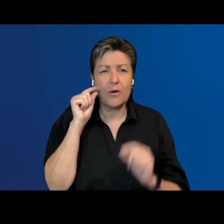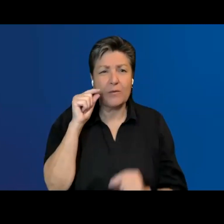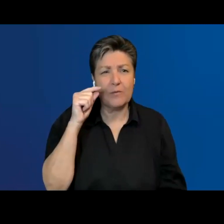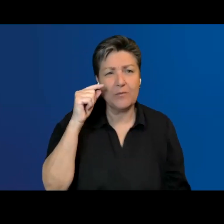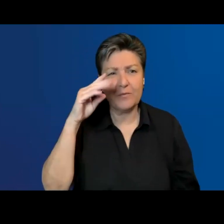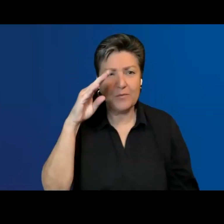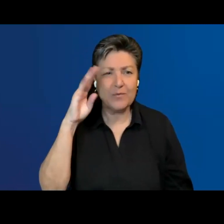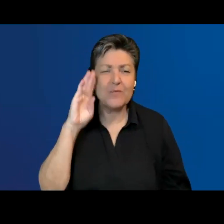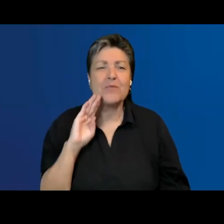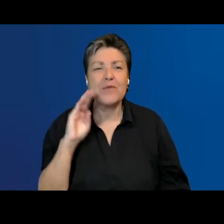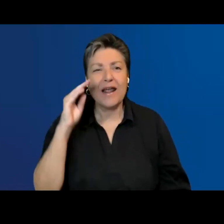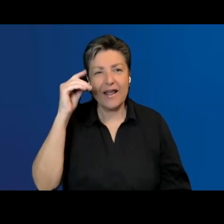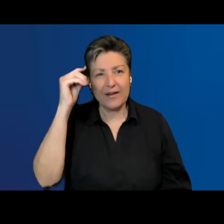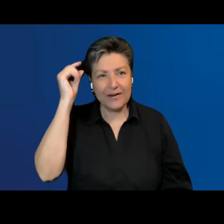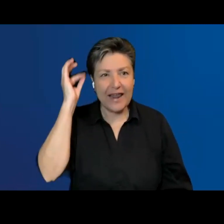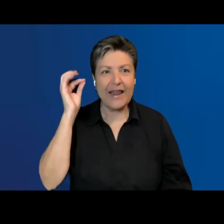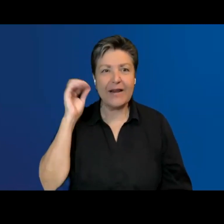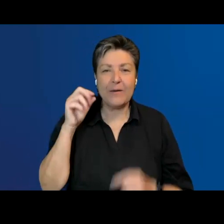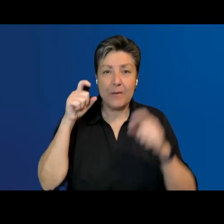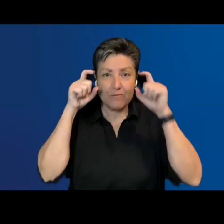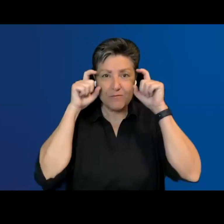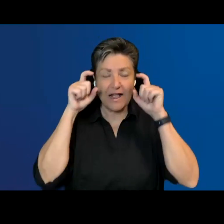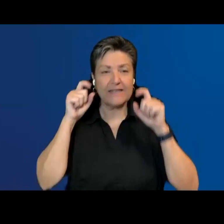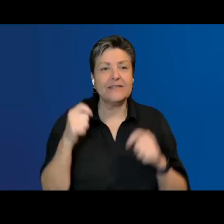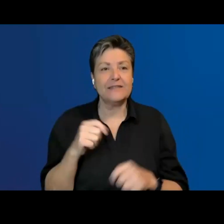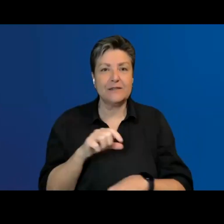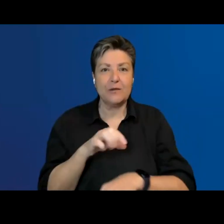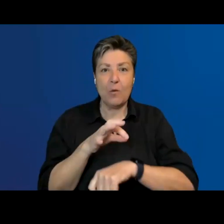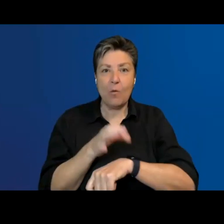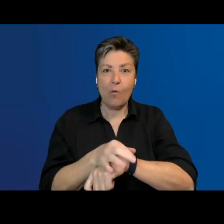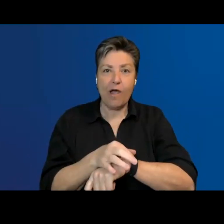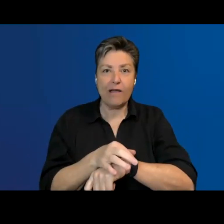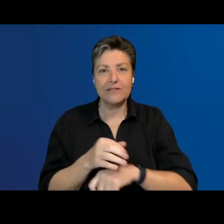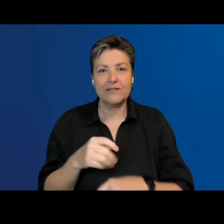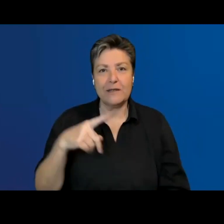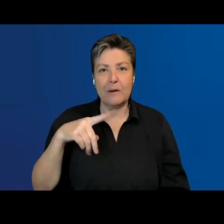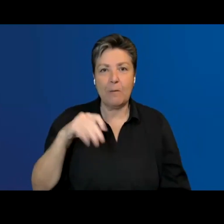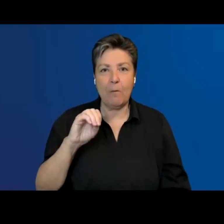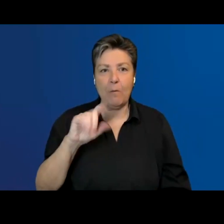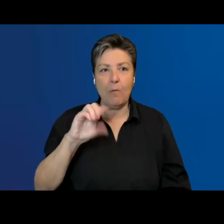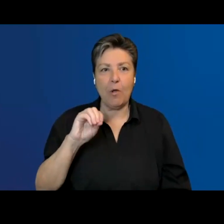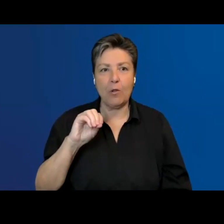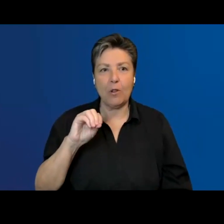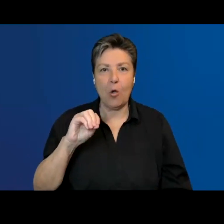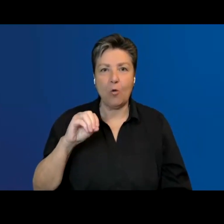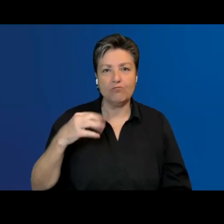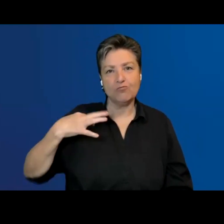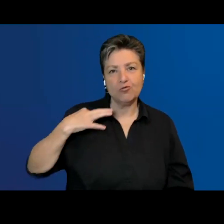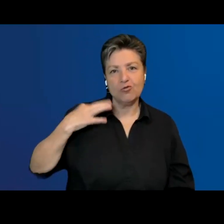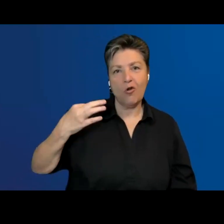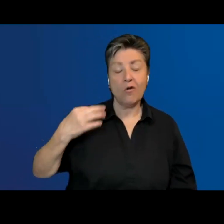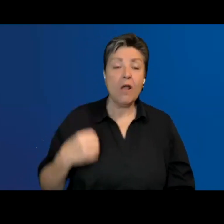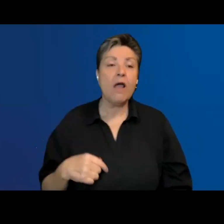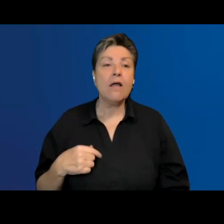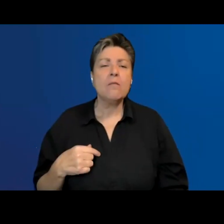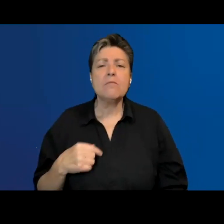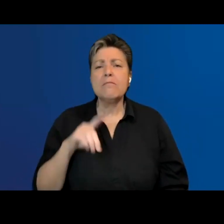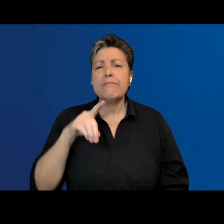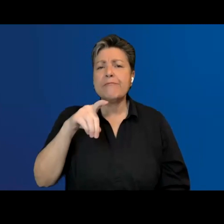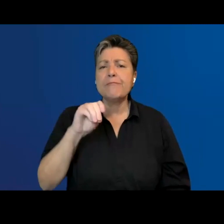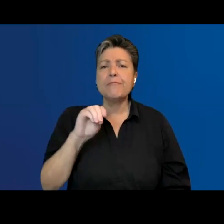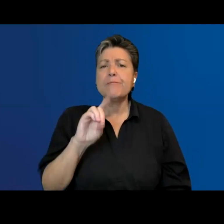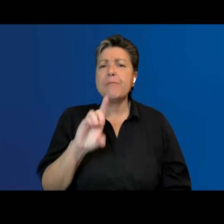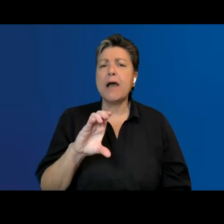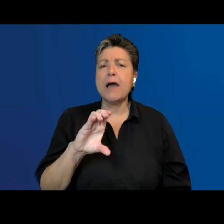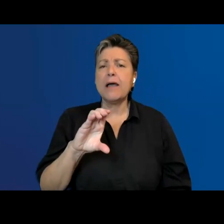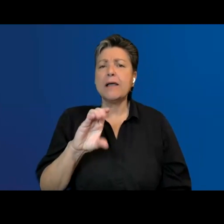Apple Watch, and a gray polo shirt, and my pronouns are he, him, his. So, what is a podcast? The easiest way to describe